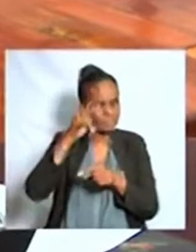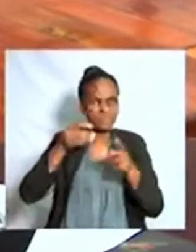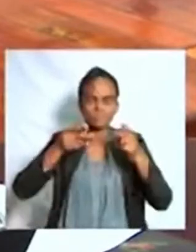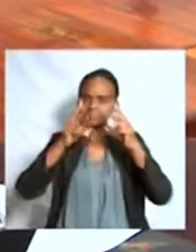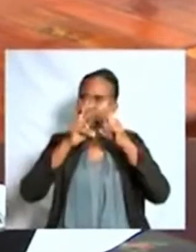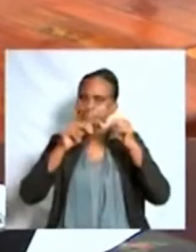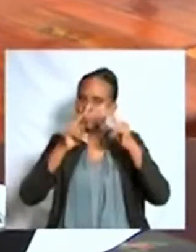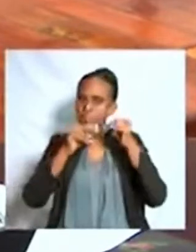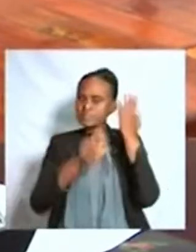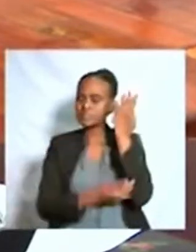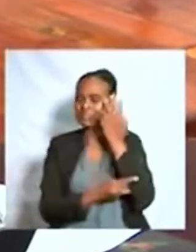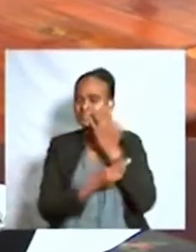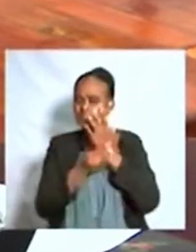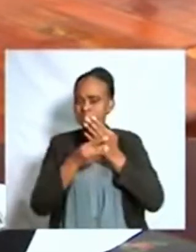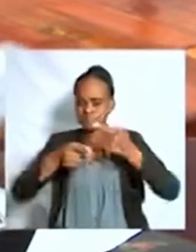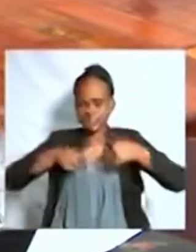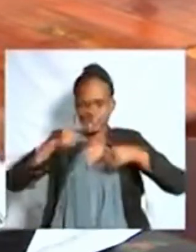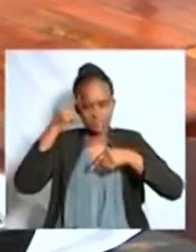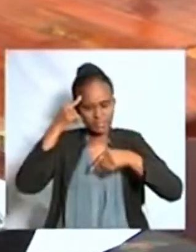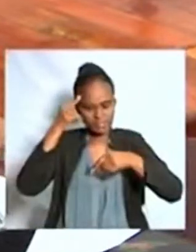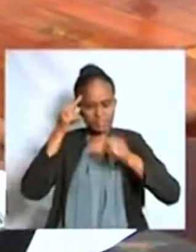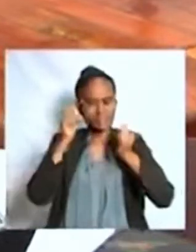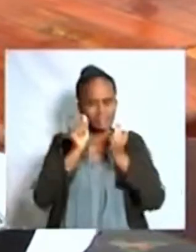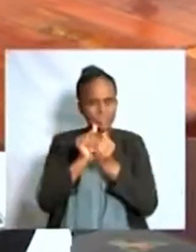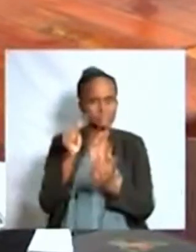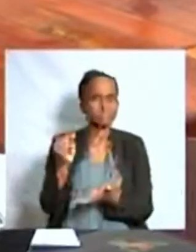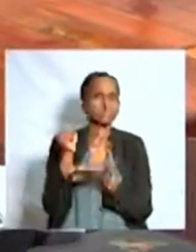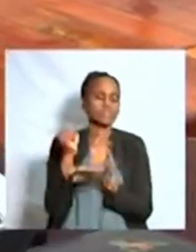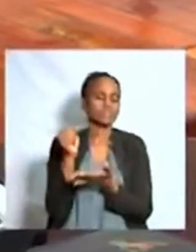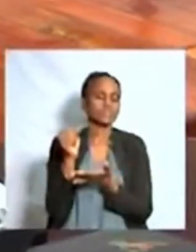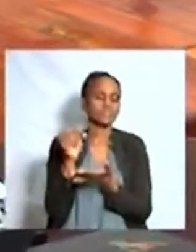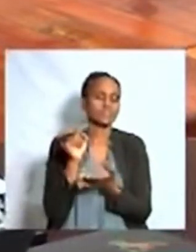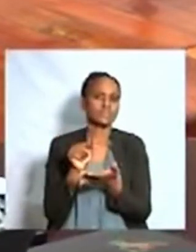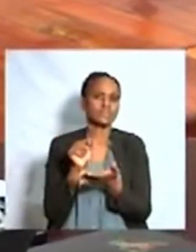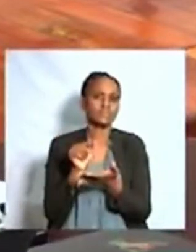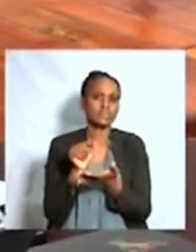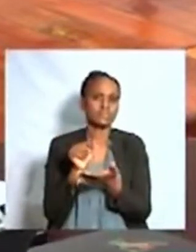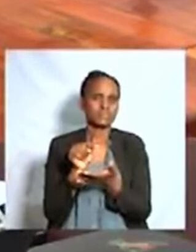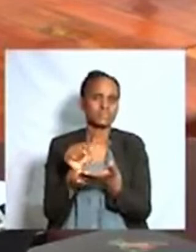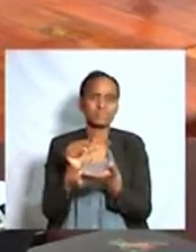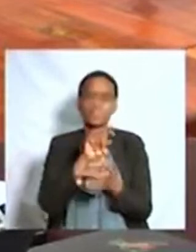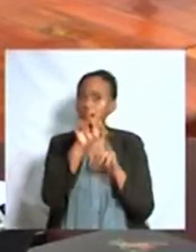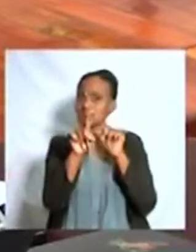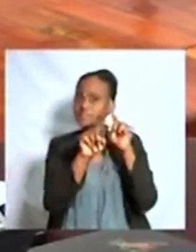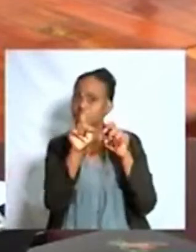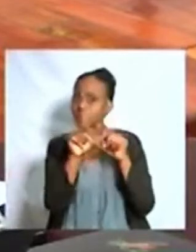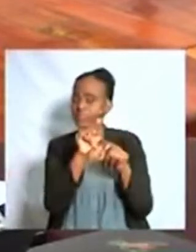Development, Local Government and Rural Development when budgeting. Query B,